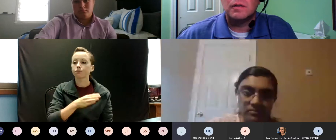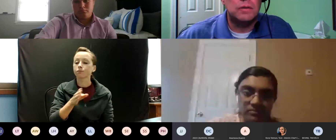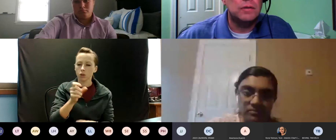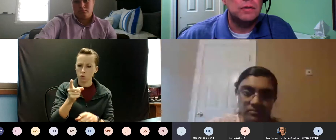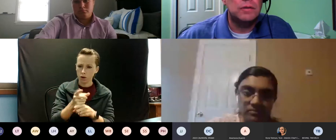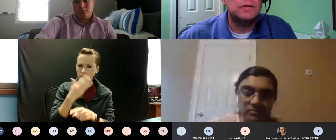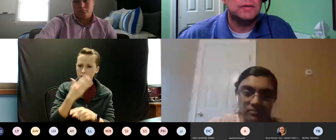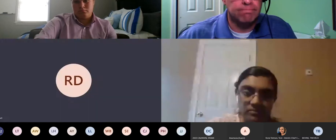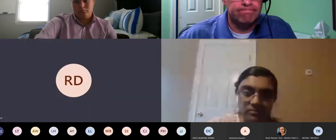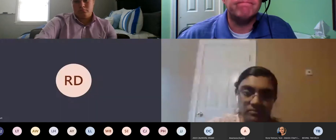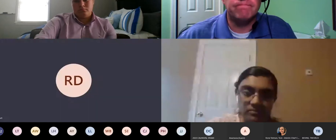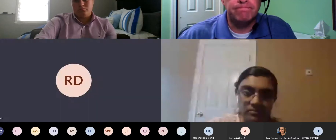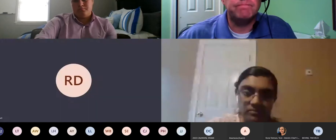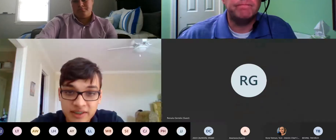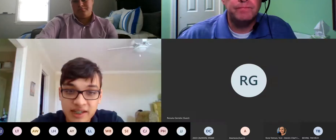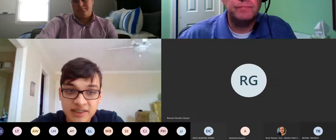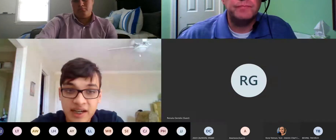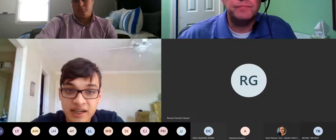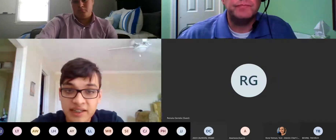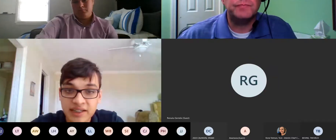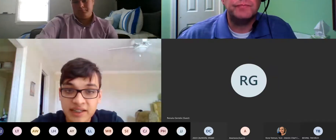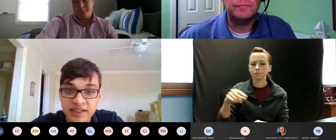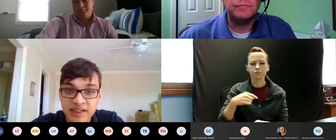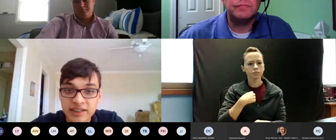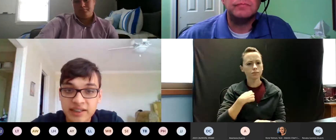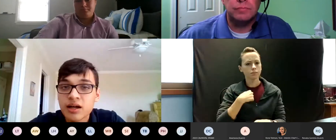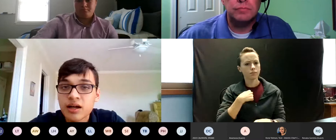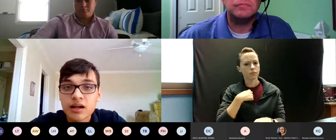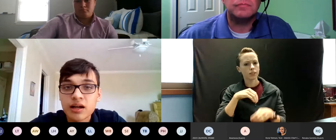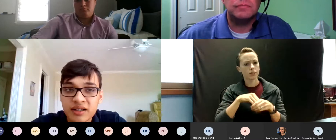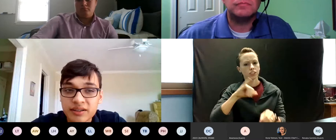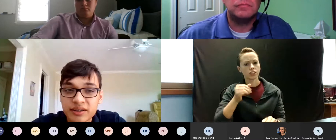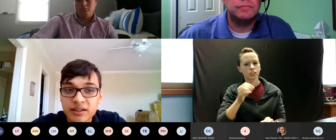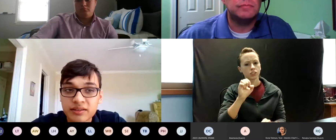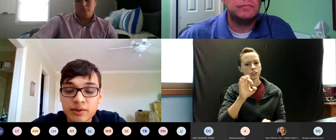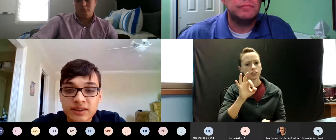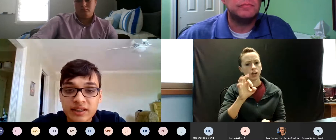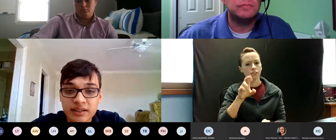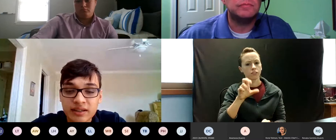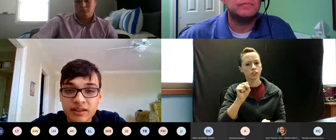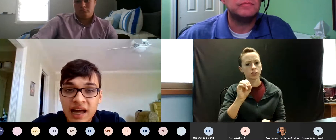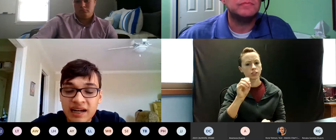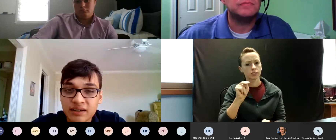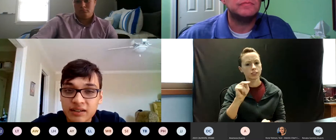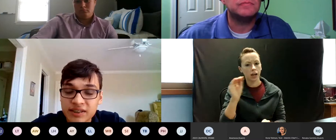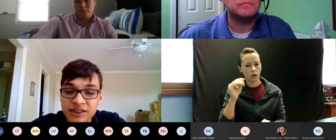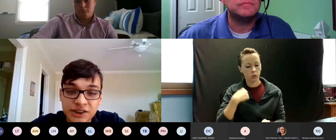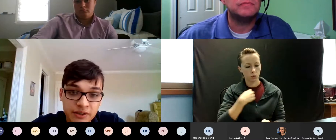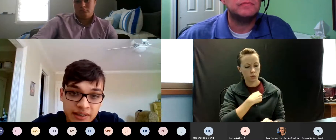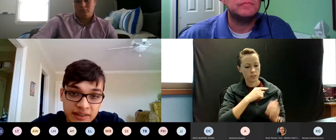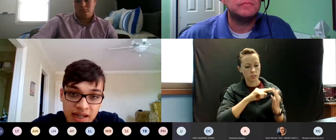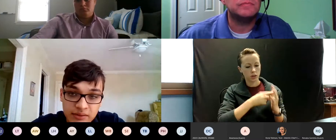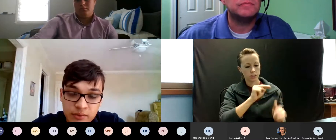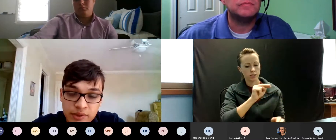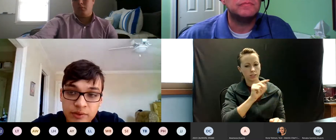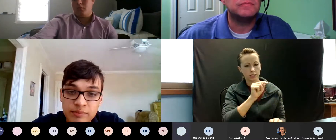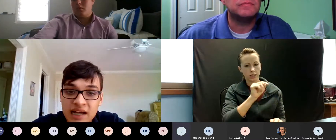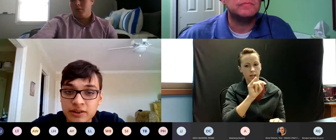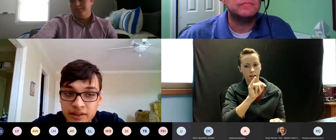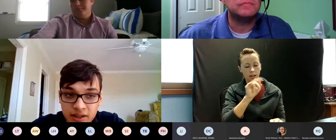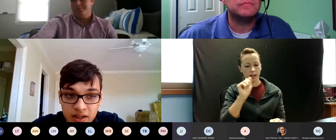So I'm in Jefferson County, and we just started NTI in April. And there was like a lack of ensuring